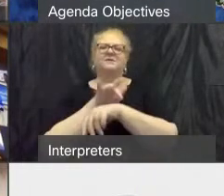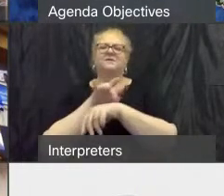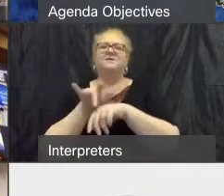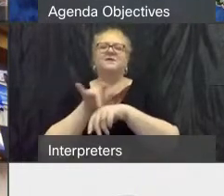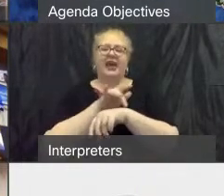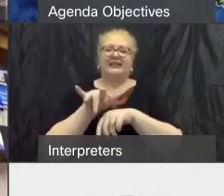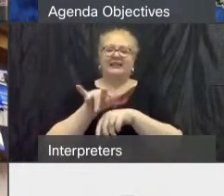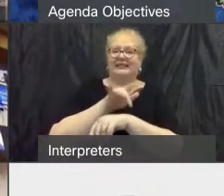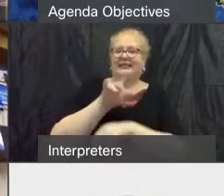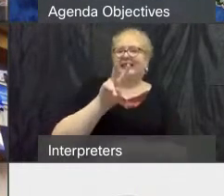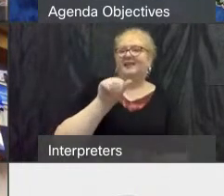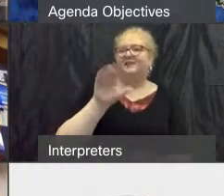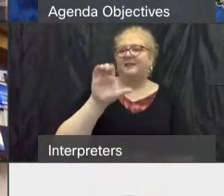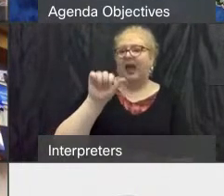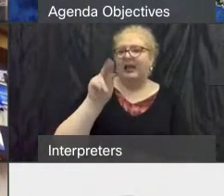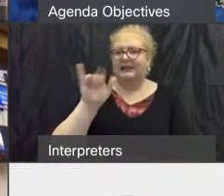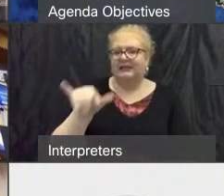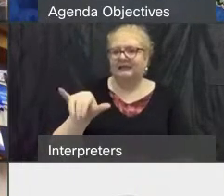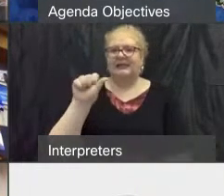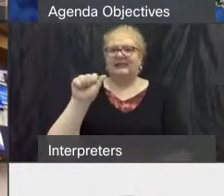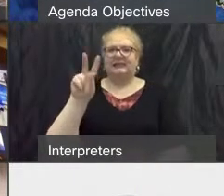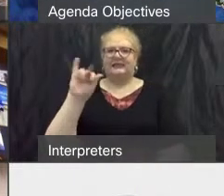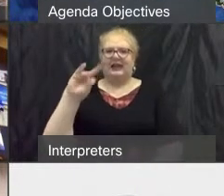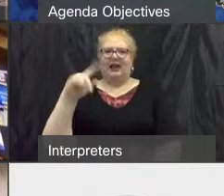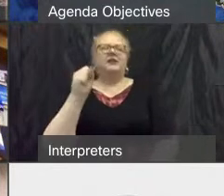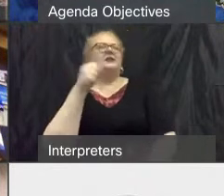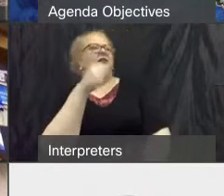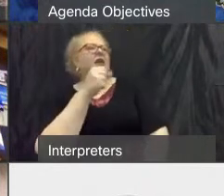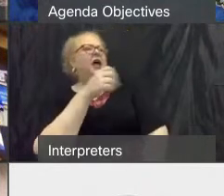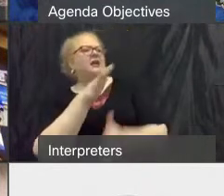vacancy savings to me. So those